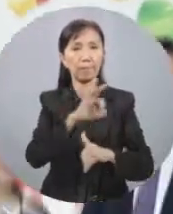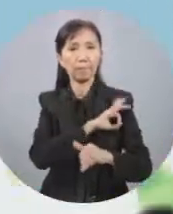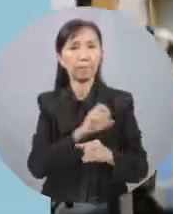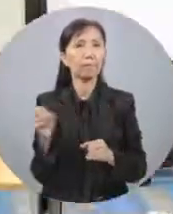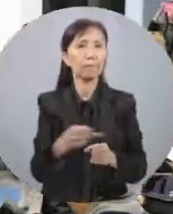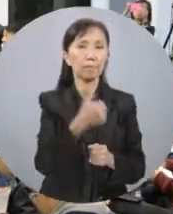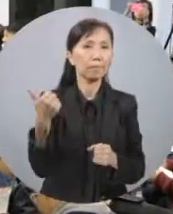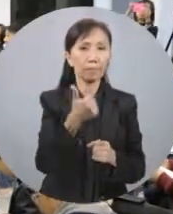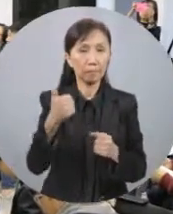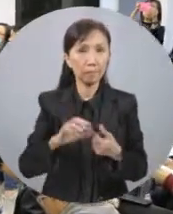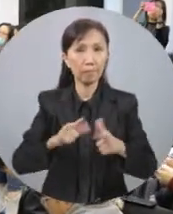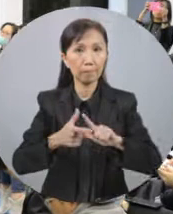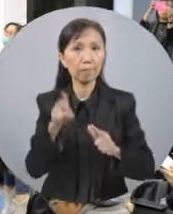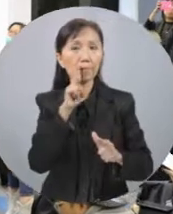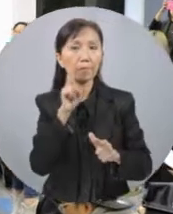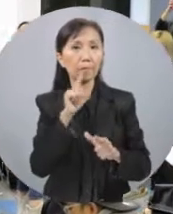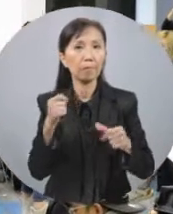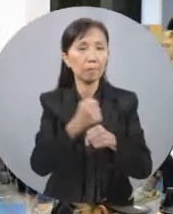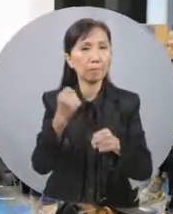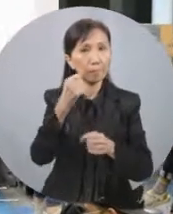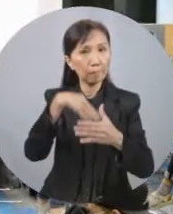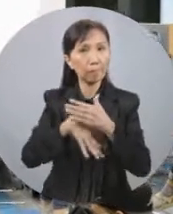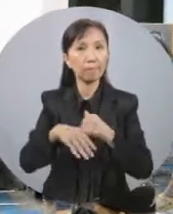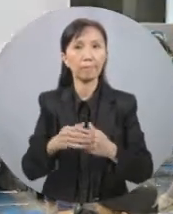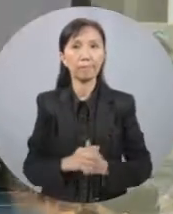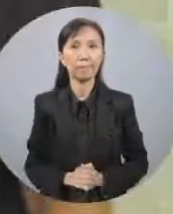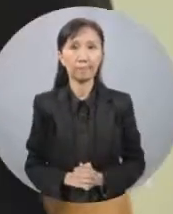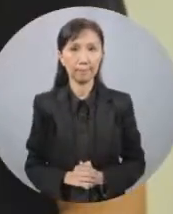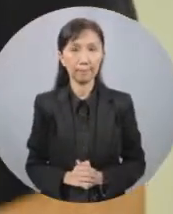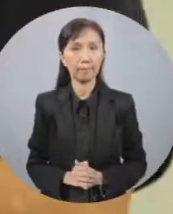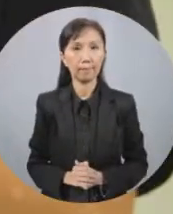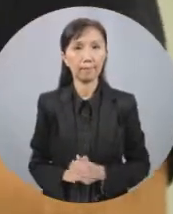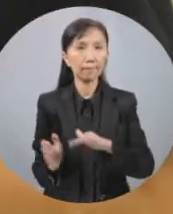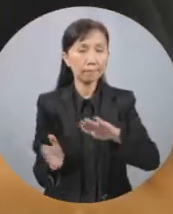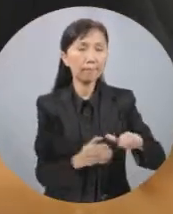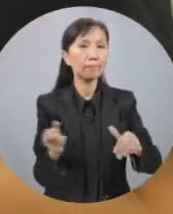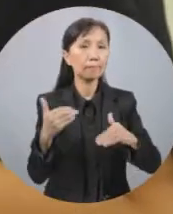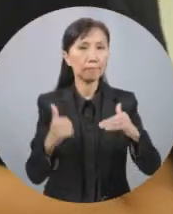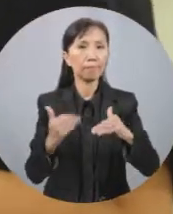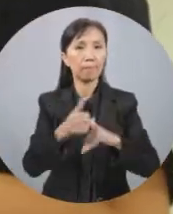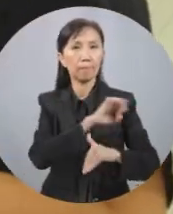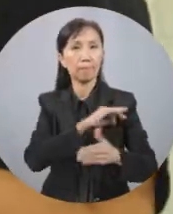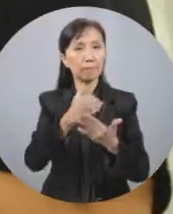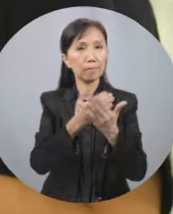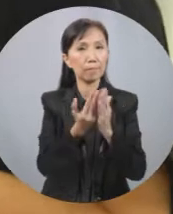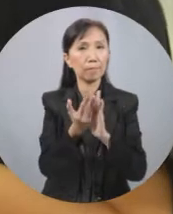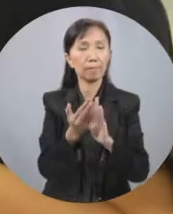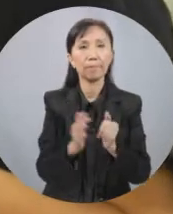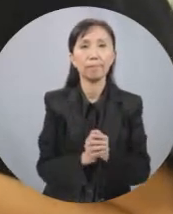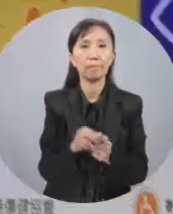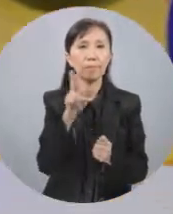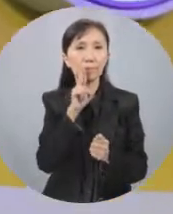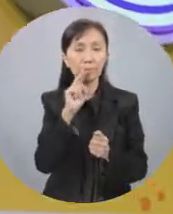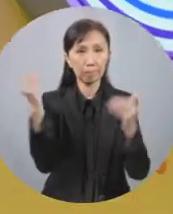opportunities policies and best practices, especially in the workplace. In addition, the Commission promotes the values of equal